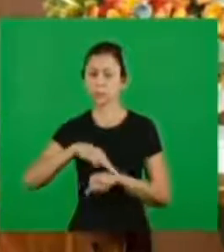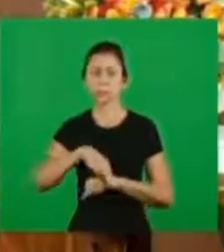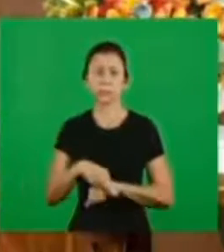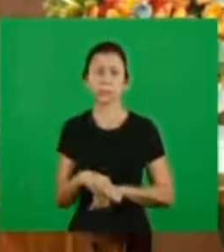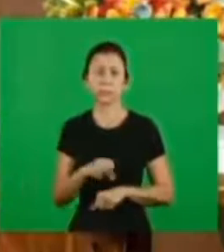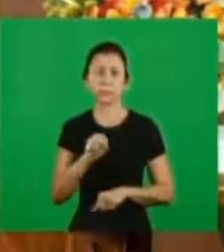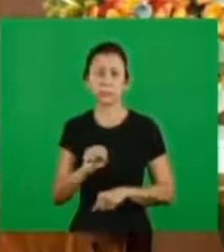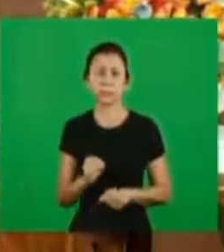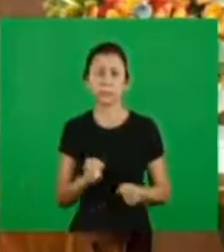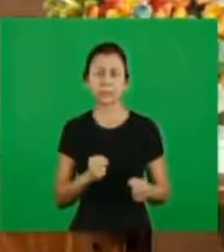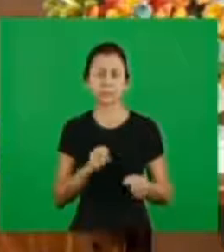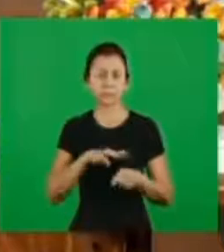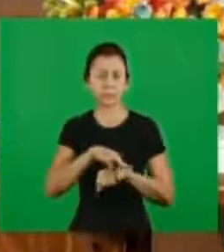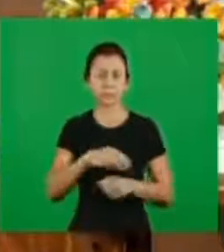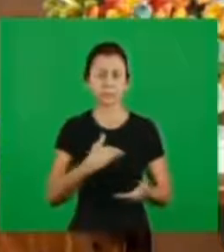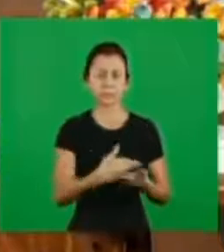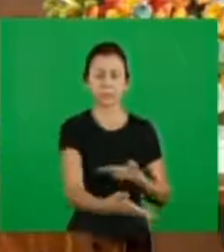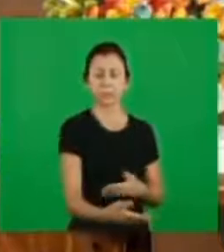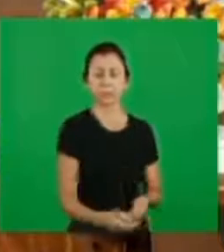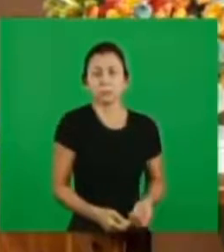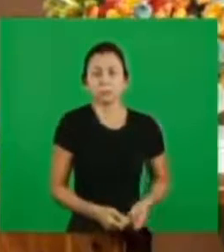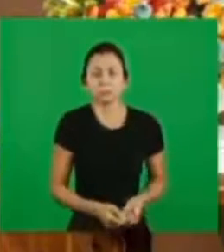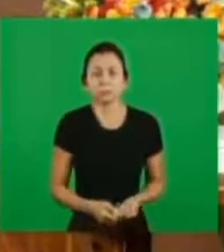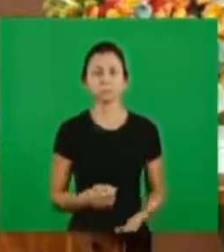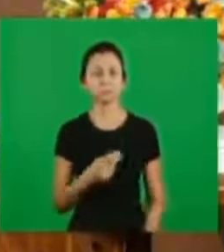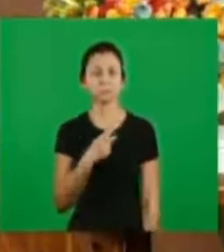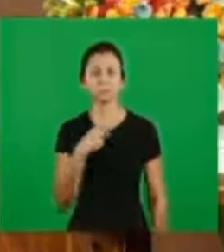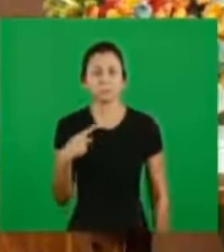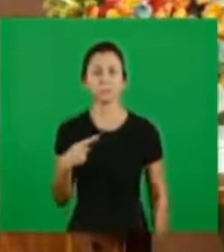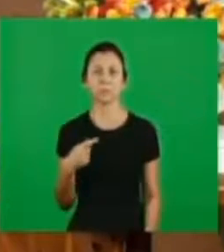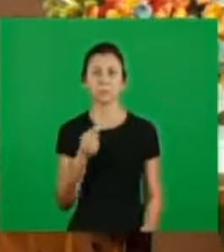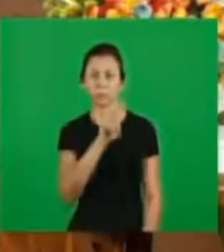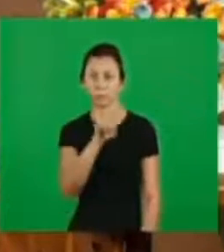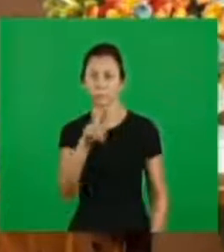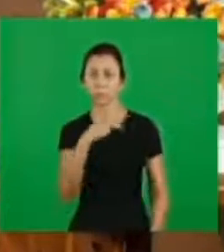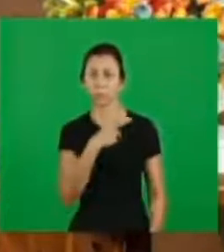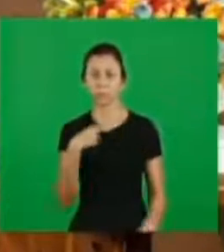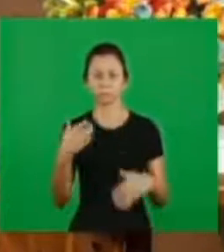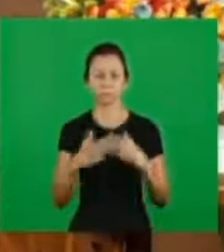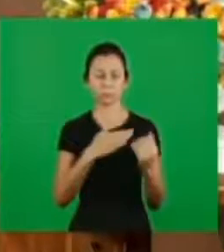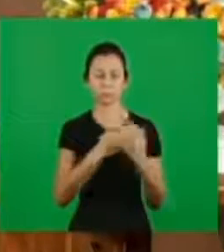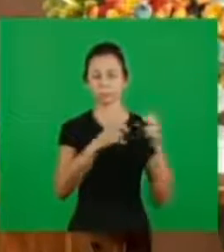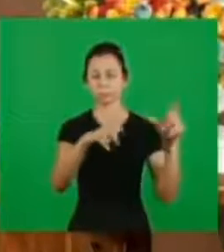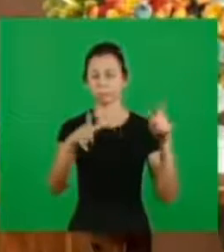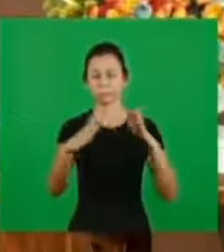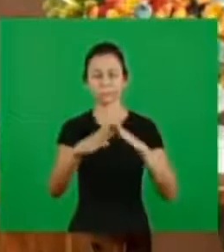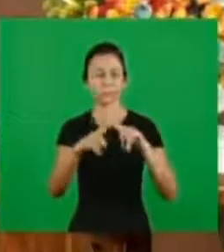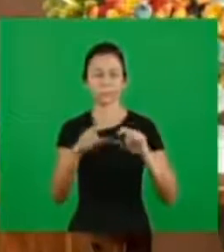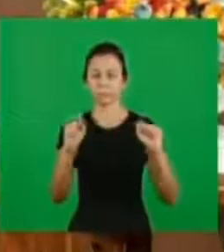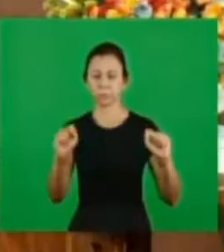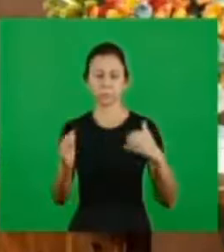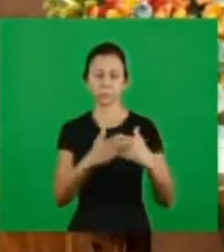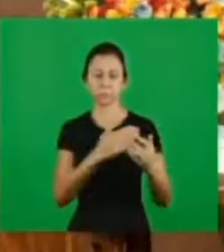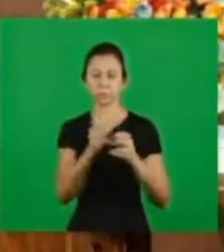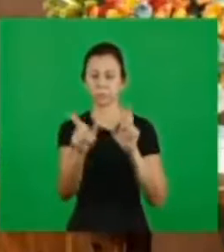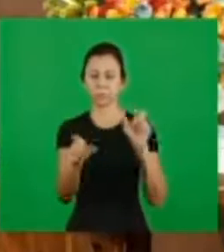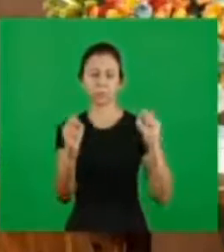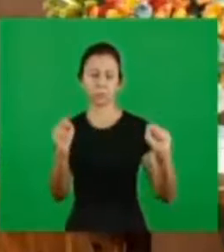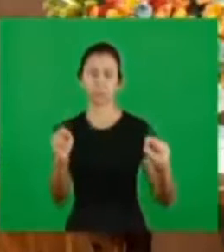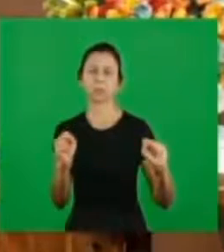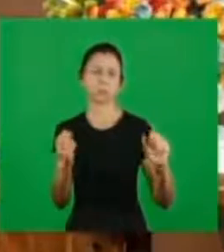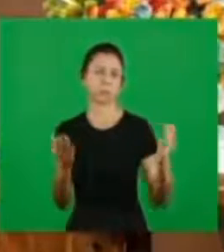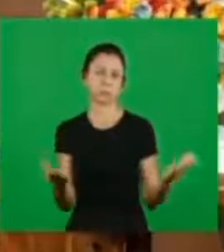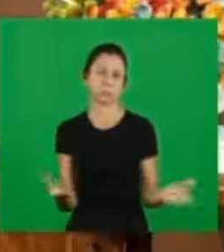a minister, he's not an angel. He's just a pastor. He has a title of pastor that you can find anywhere. Anyone